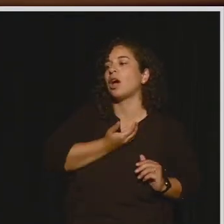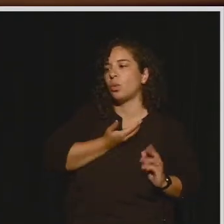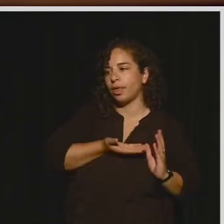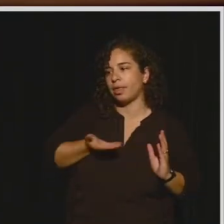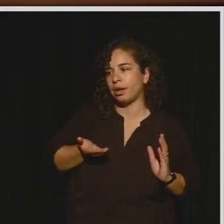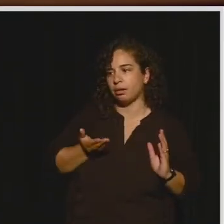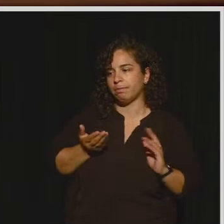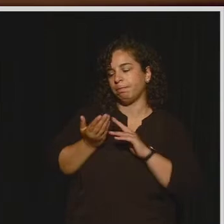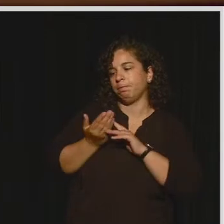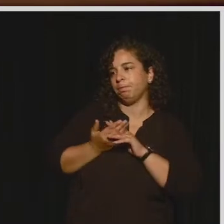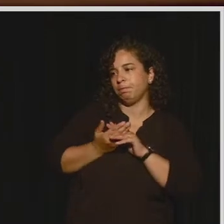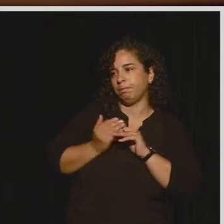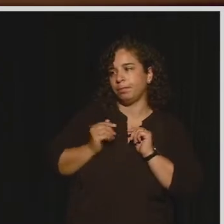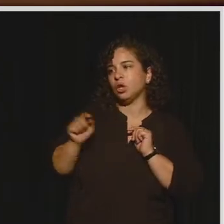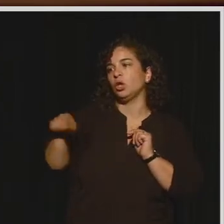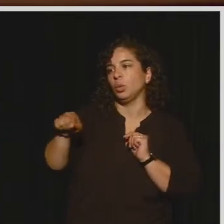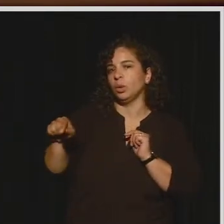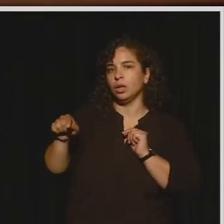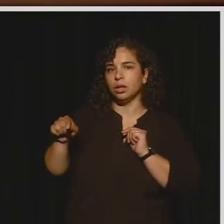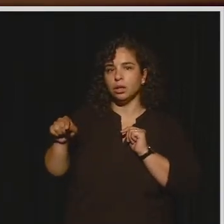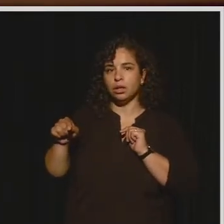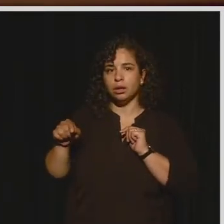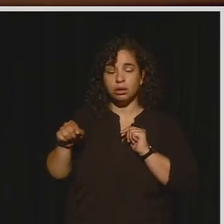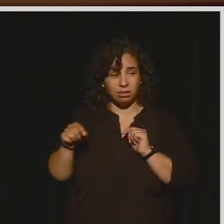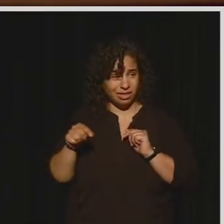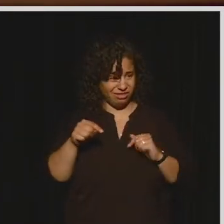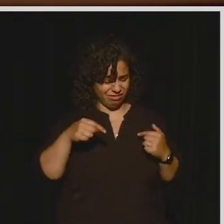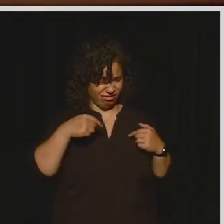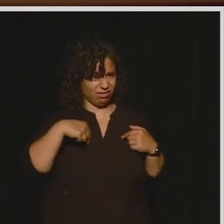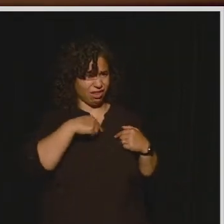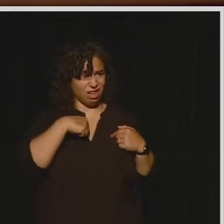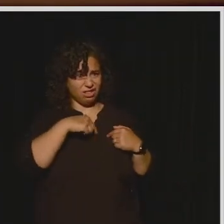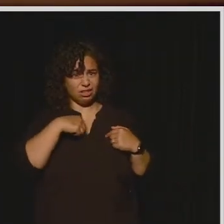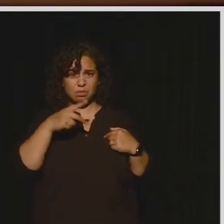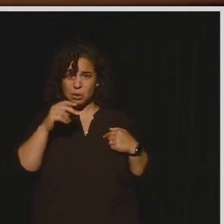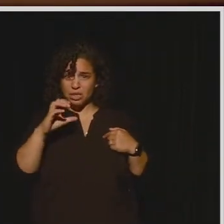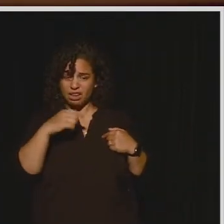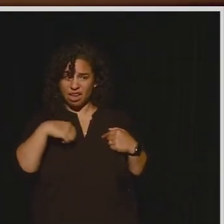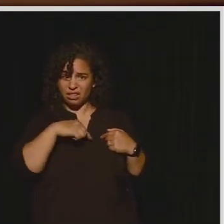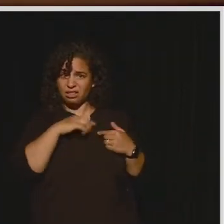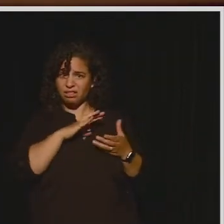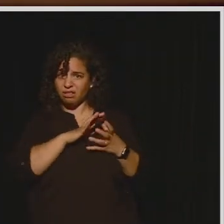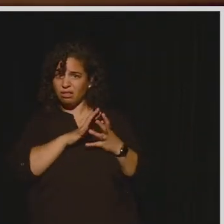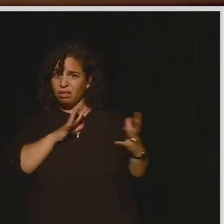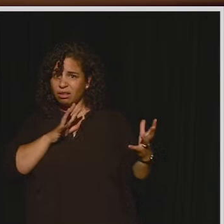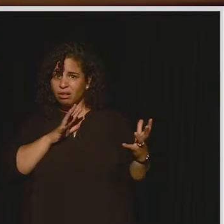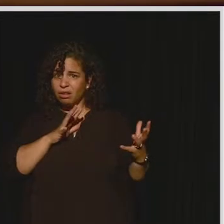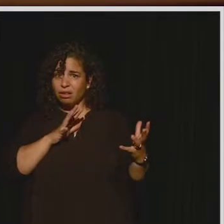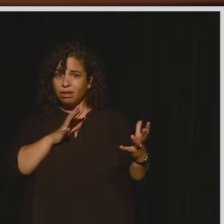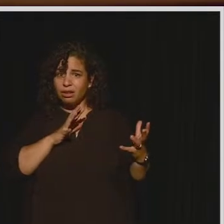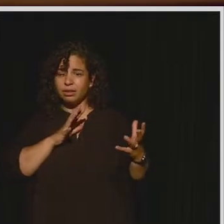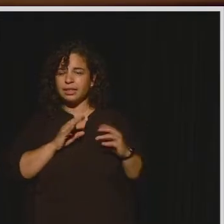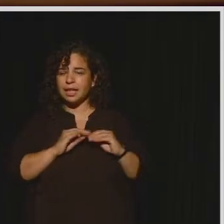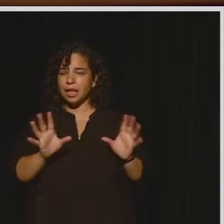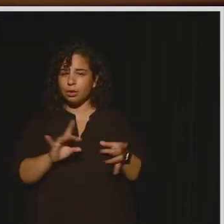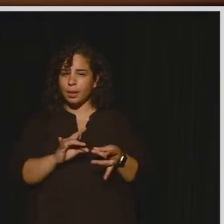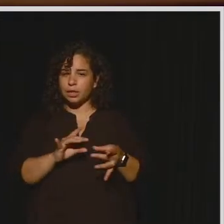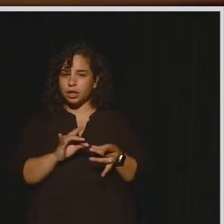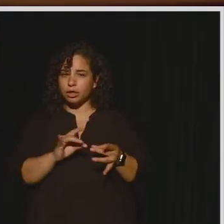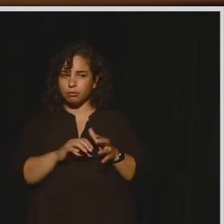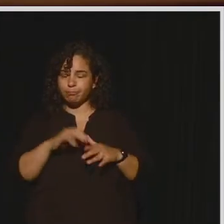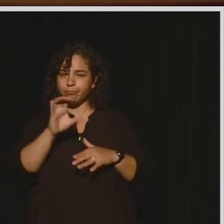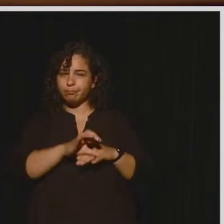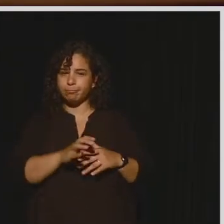thing. And when that's a group of people of color, there's a clear message there that's very uncomfortable. But I see that